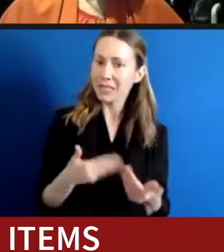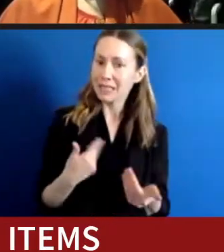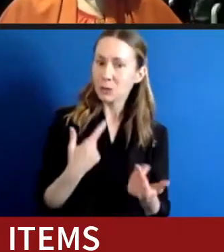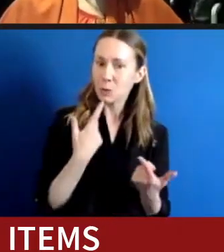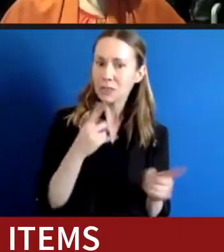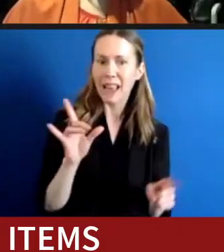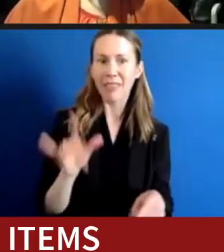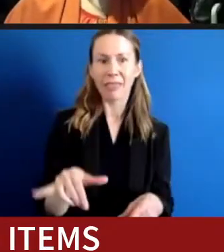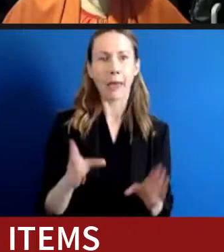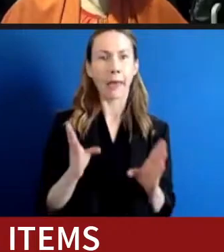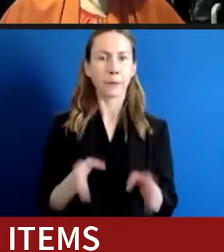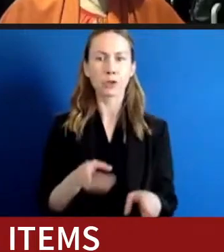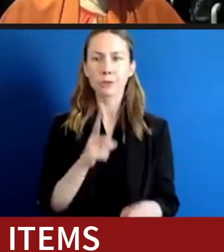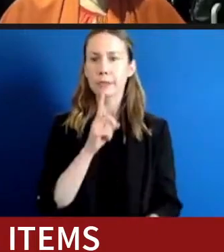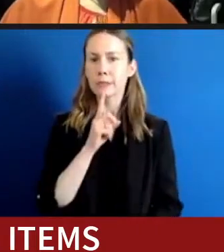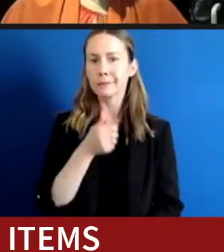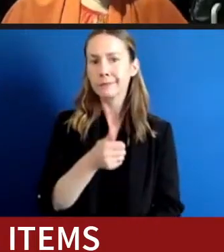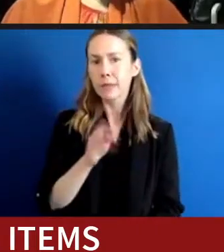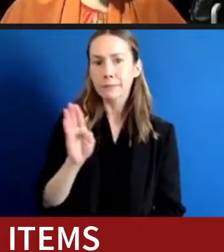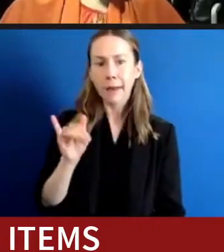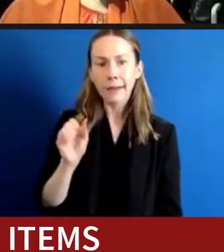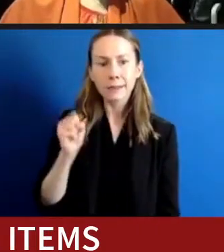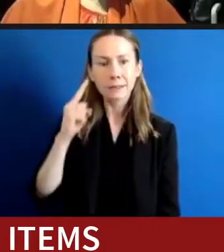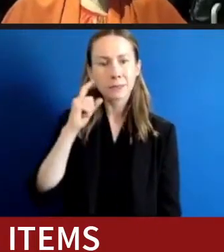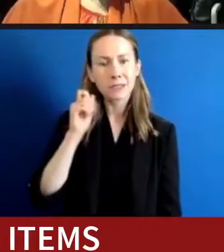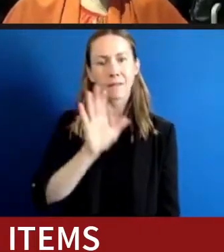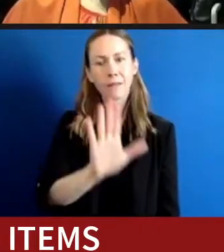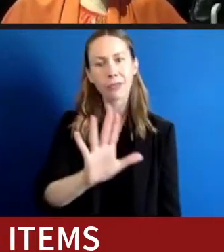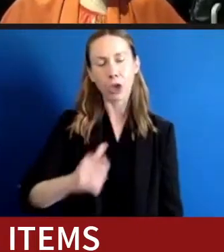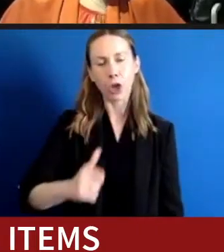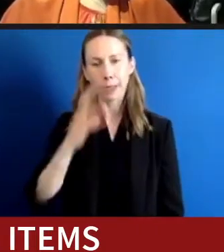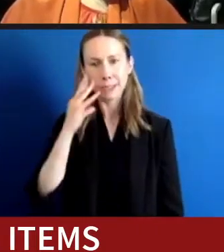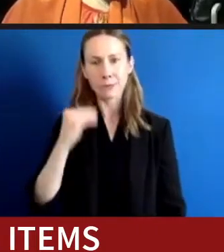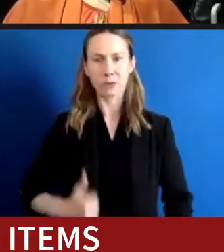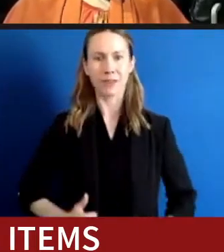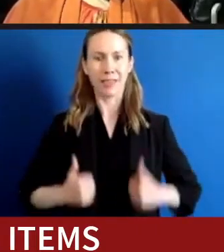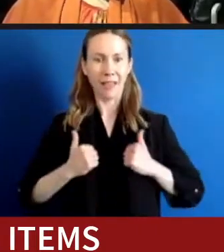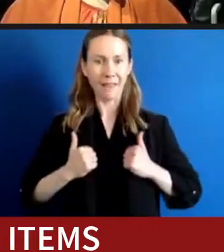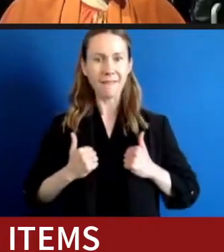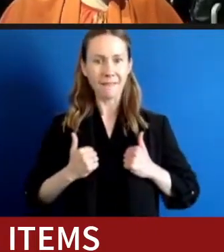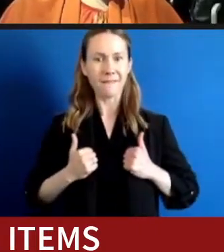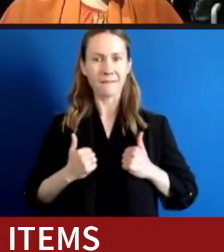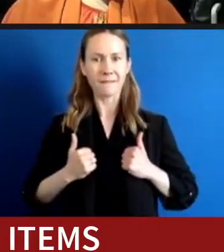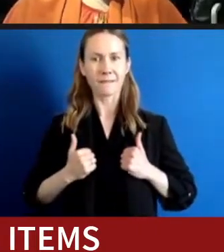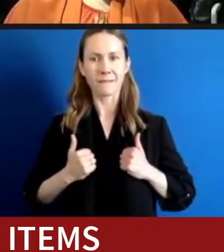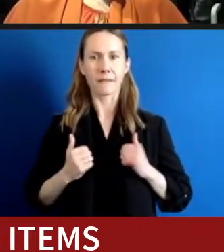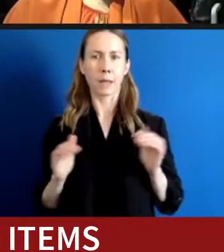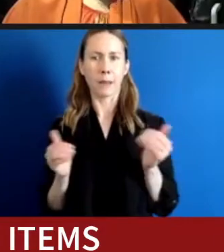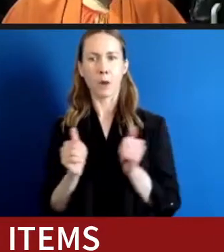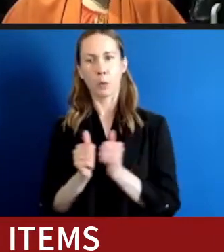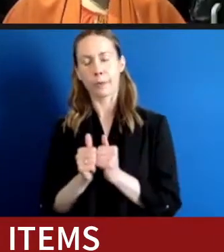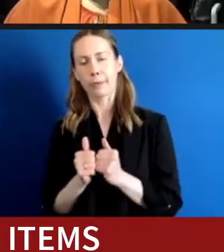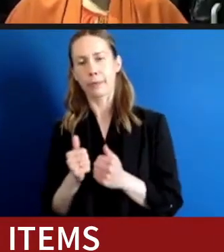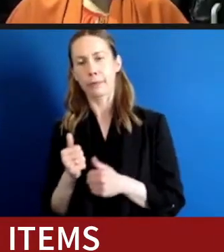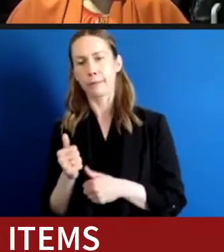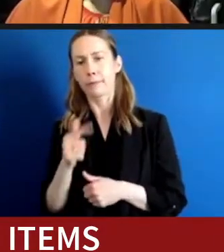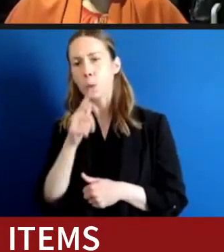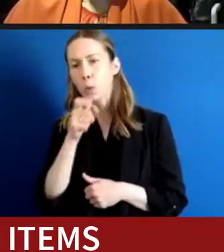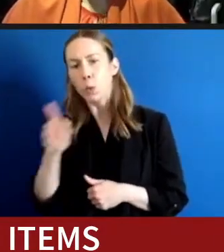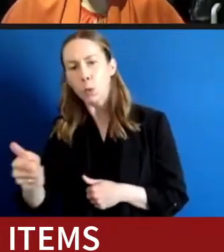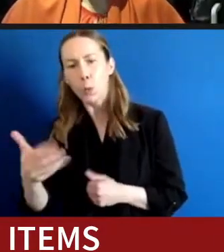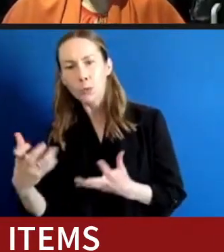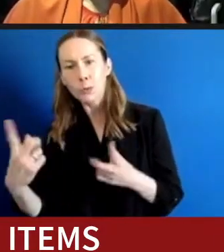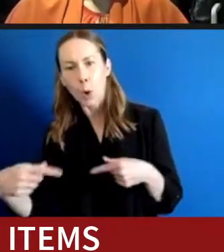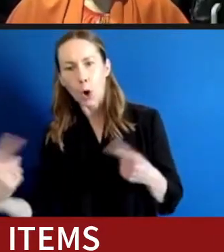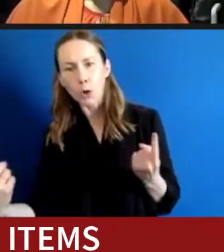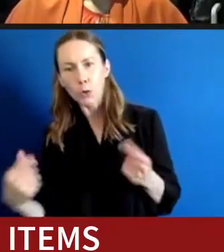person is biased because of their lived experiences versus trying to maybe argue with me on